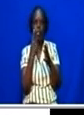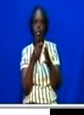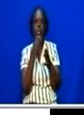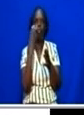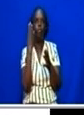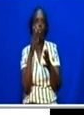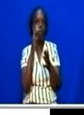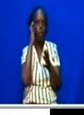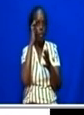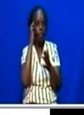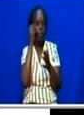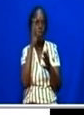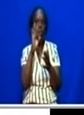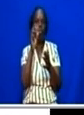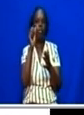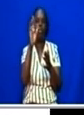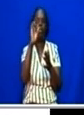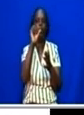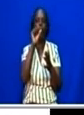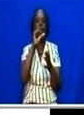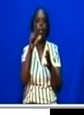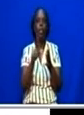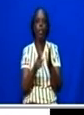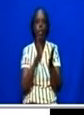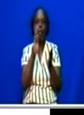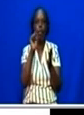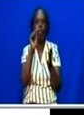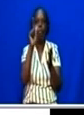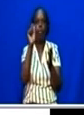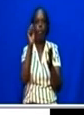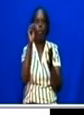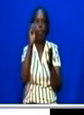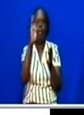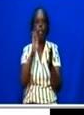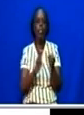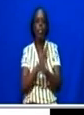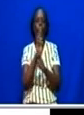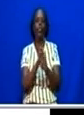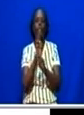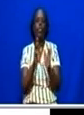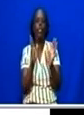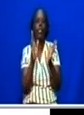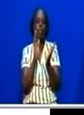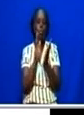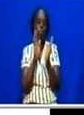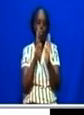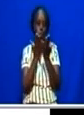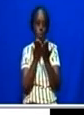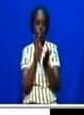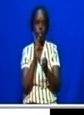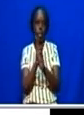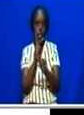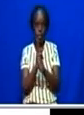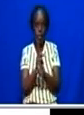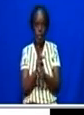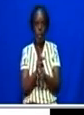outline four purposes of a trial balance as used in bookkeeping.